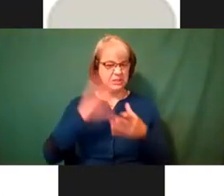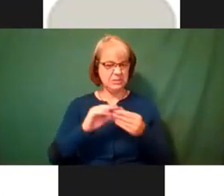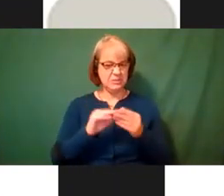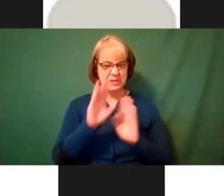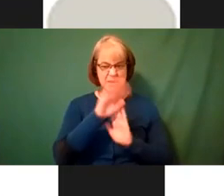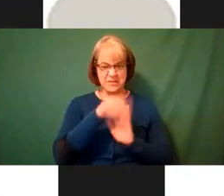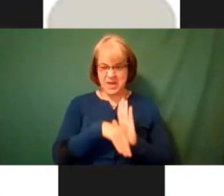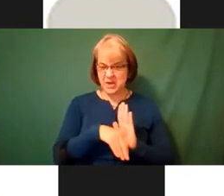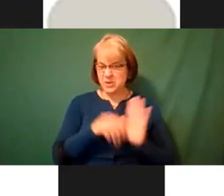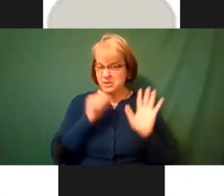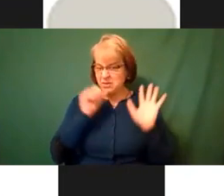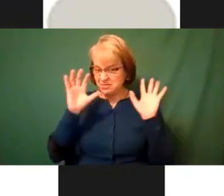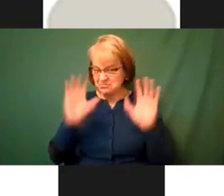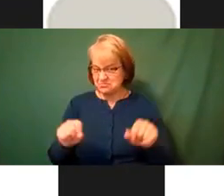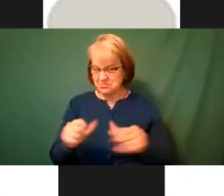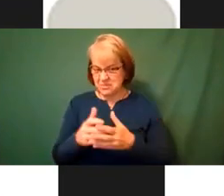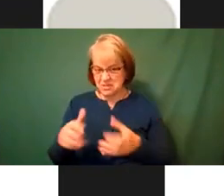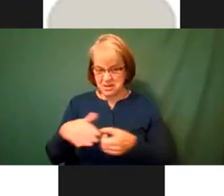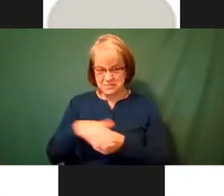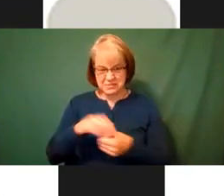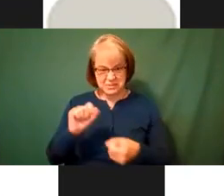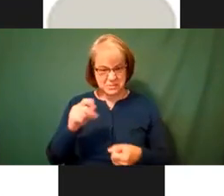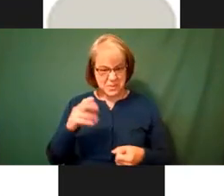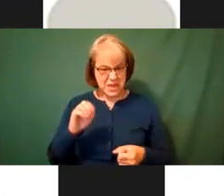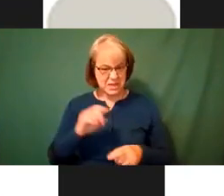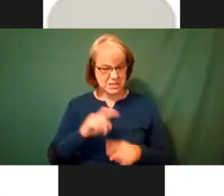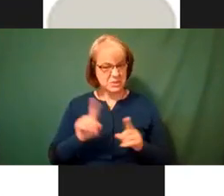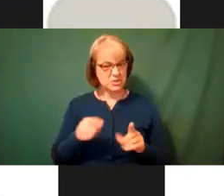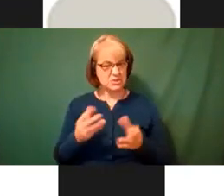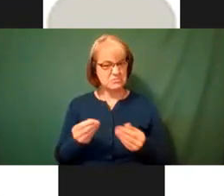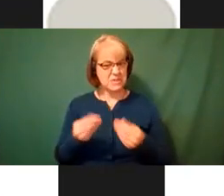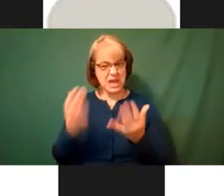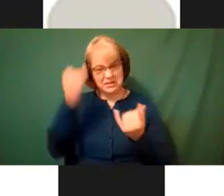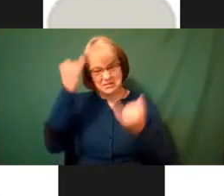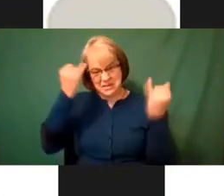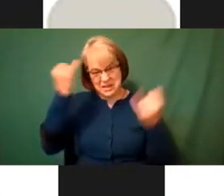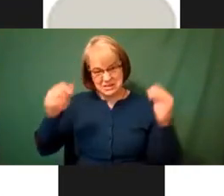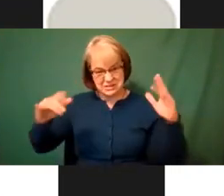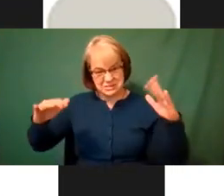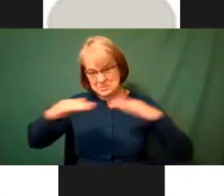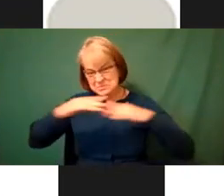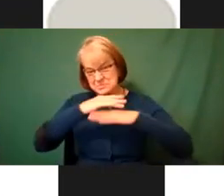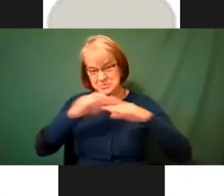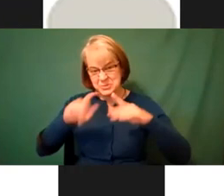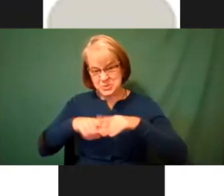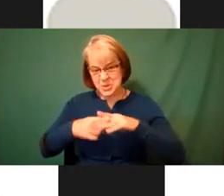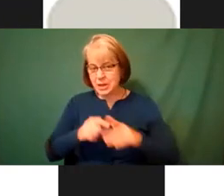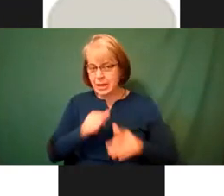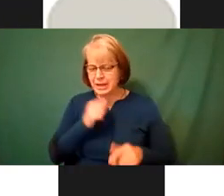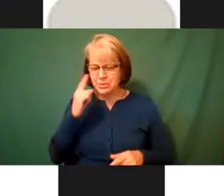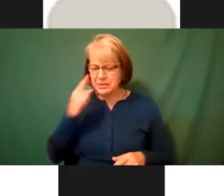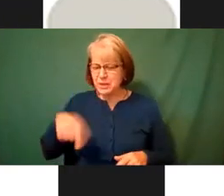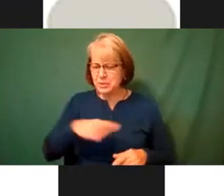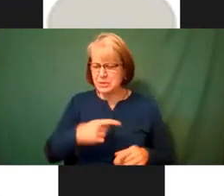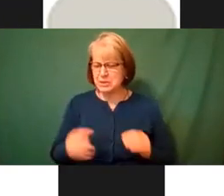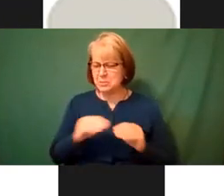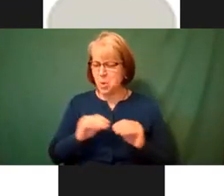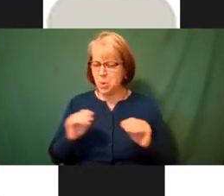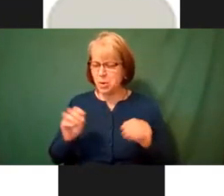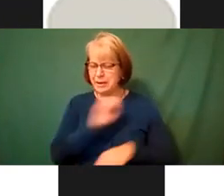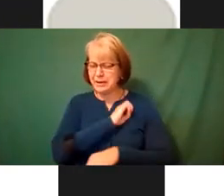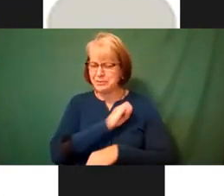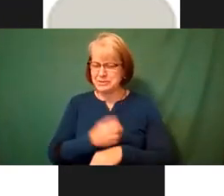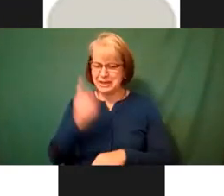take up too much space, but just putting some more juice on the table. Though, frankly, I don't know that the three of us need any more juice on the table. And then we're going to